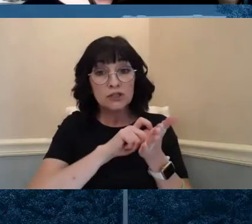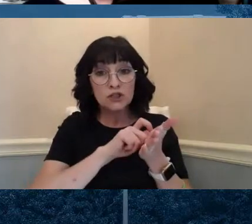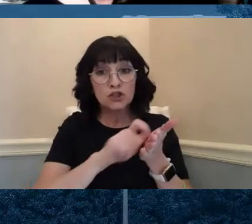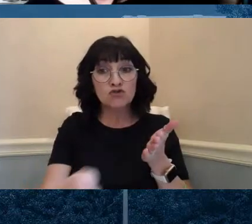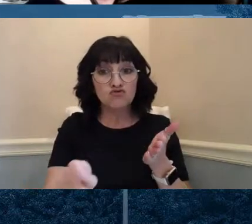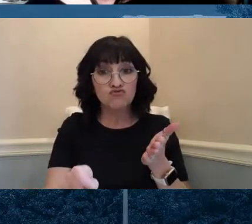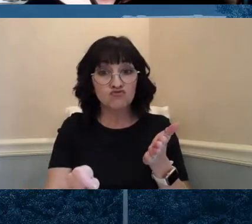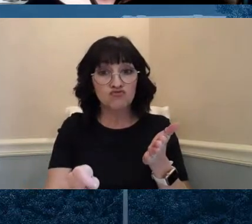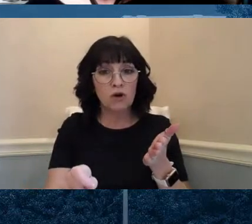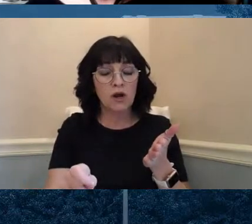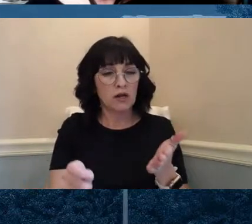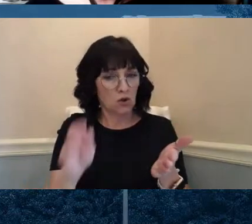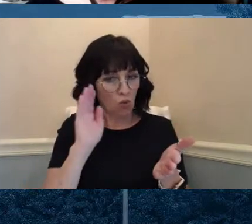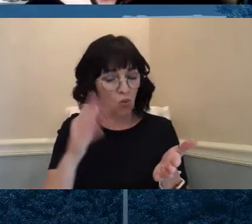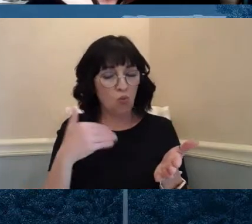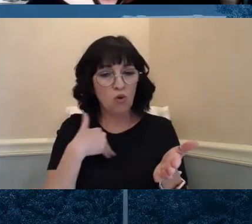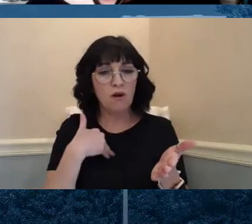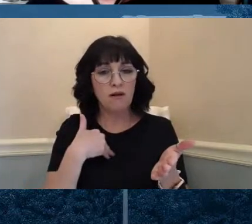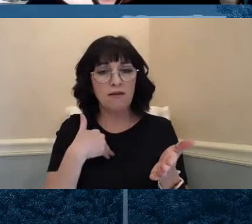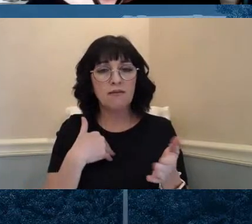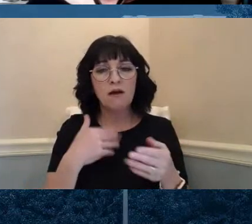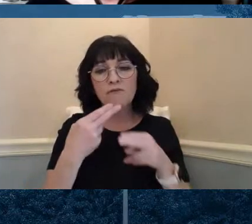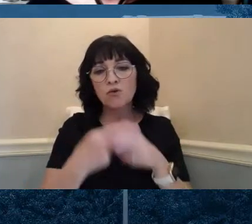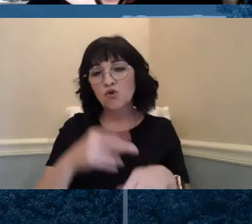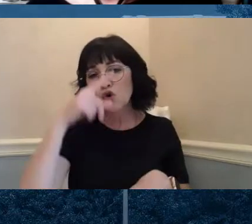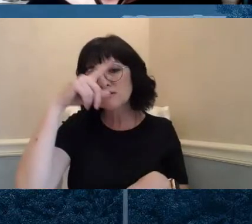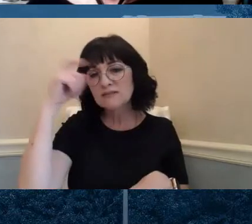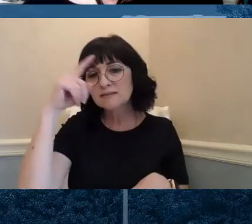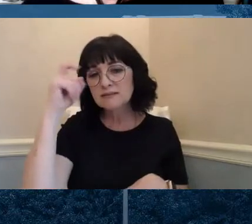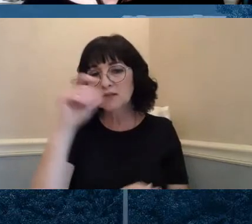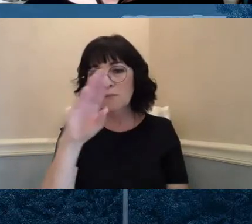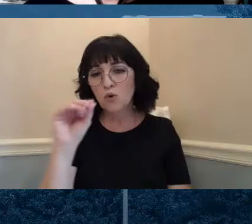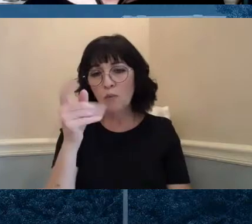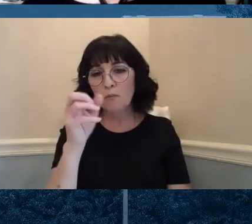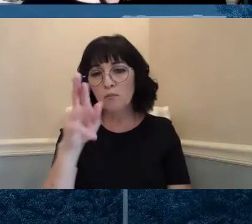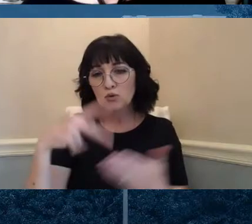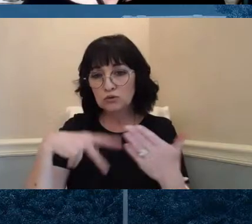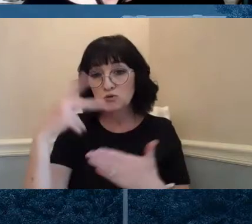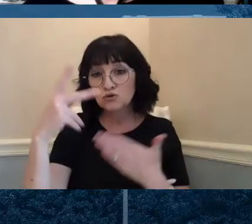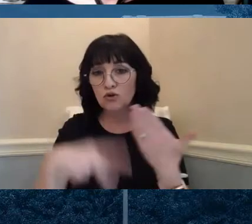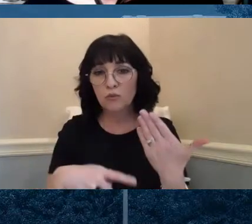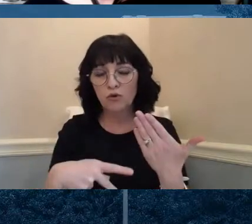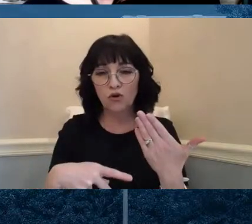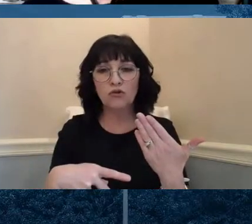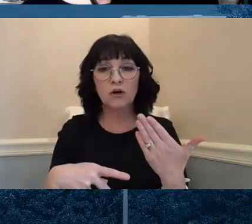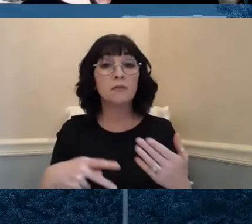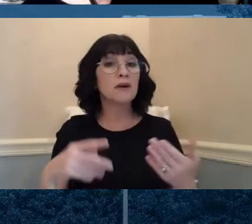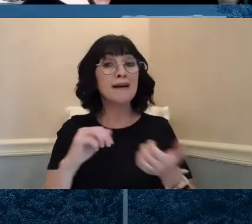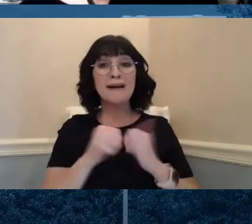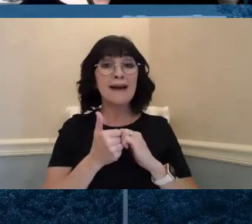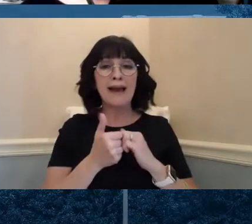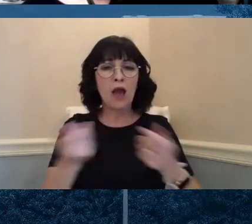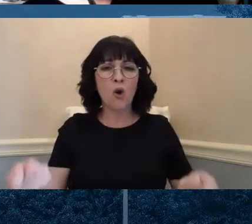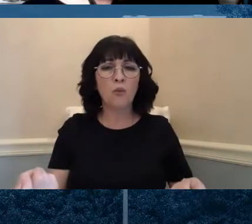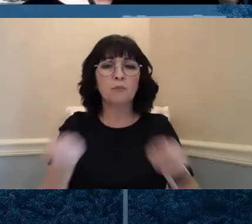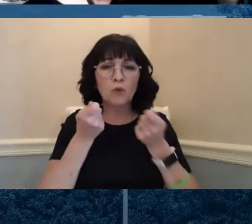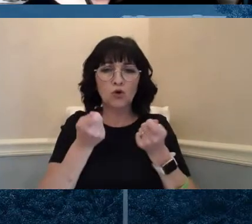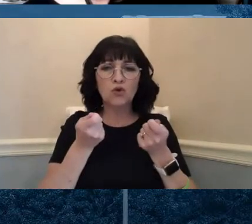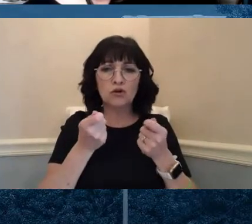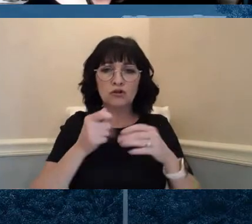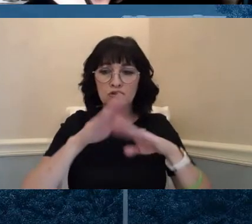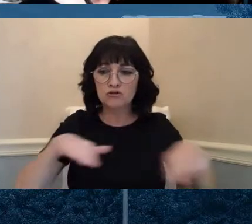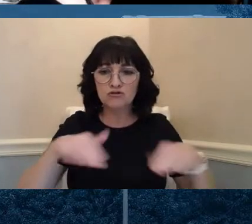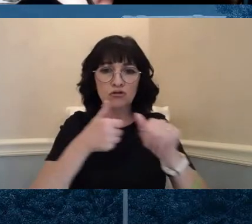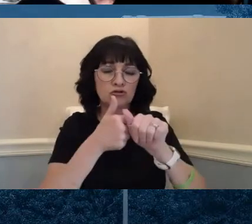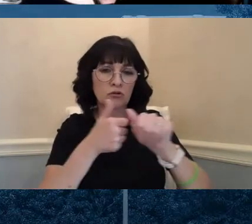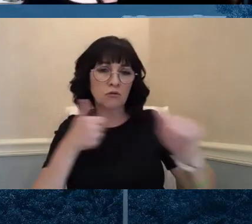year through a summer booster literacy program with some of the well-known and, again, results-driven